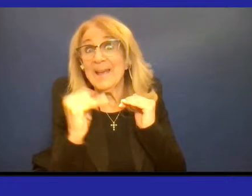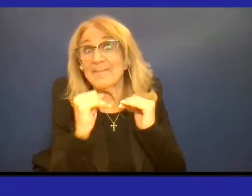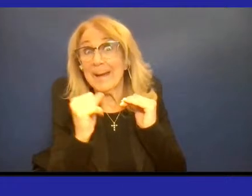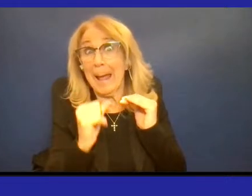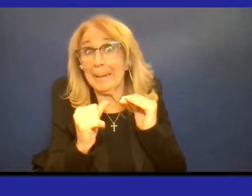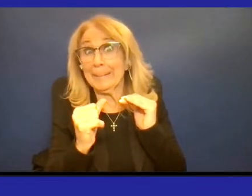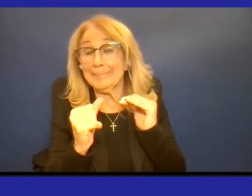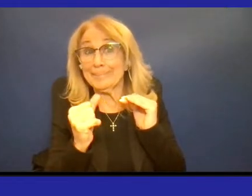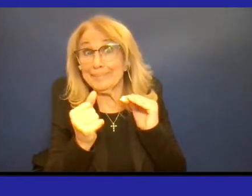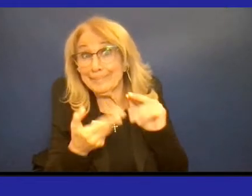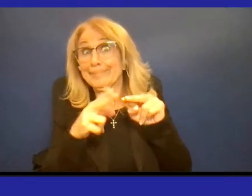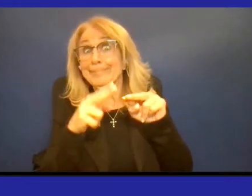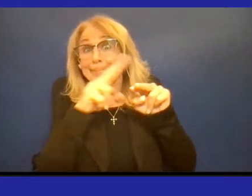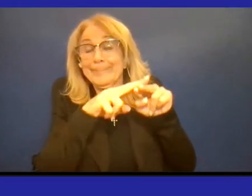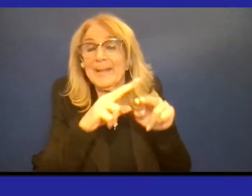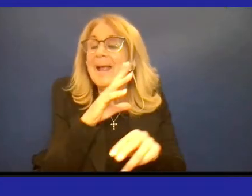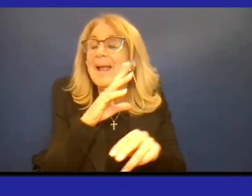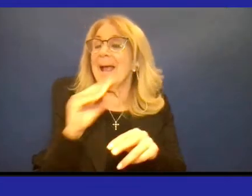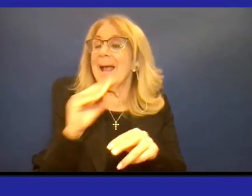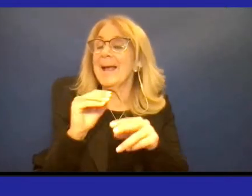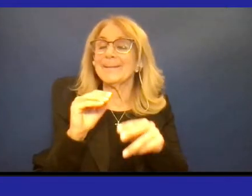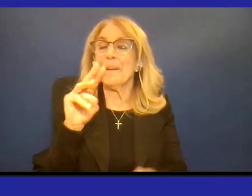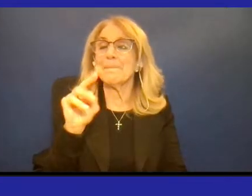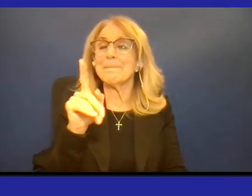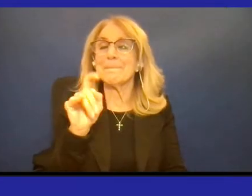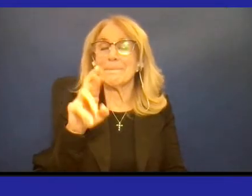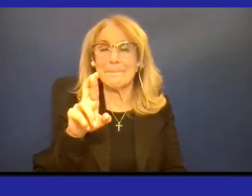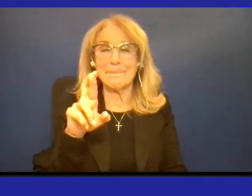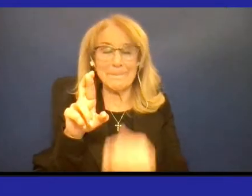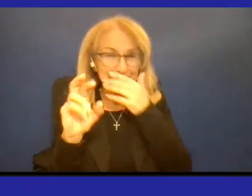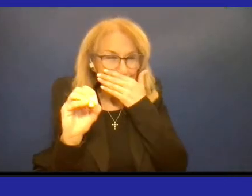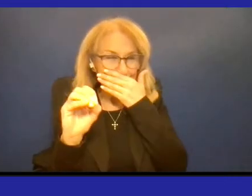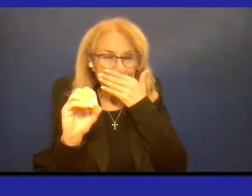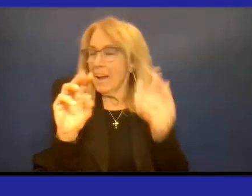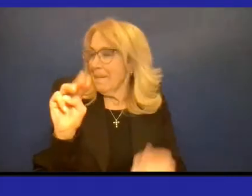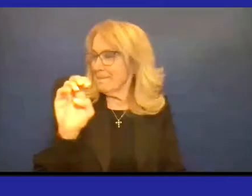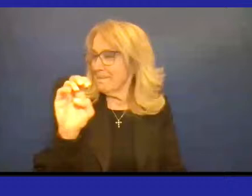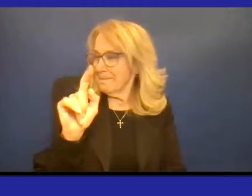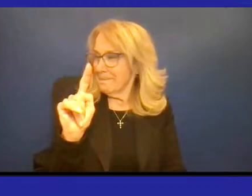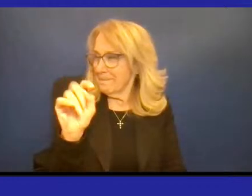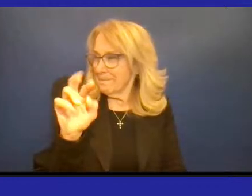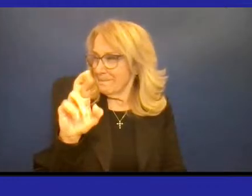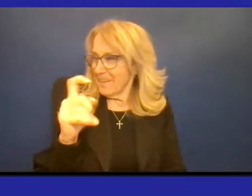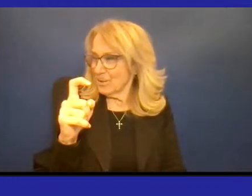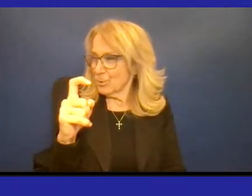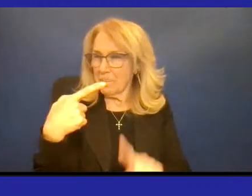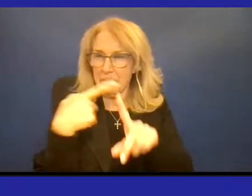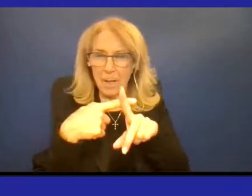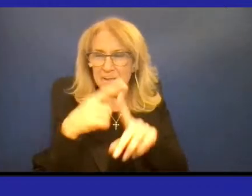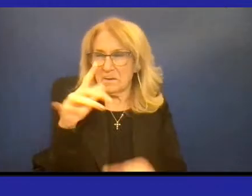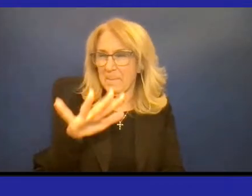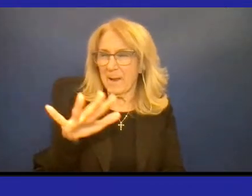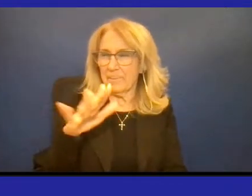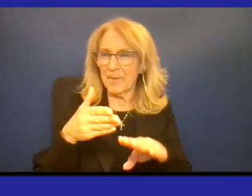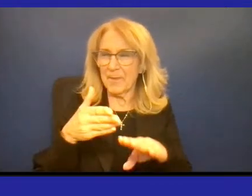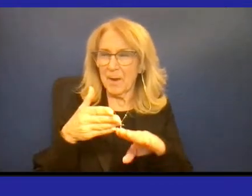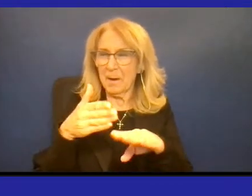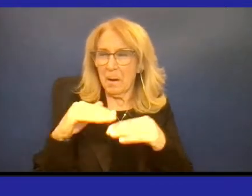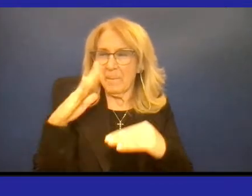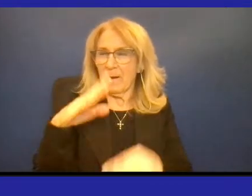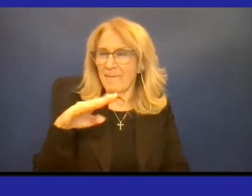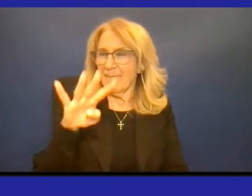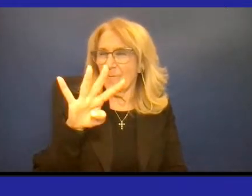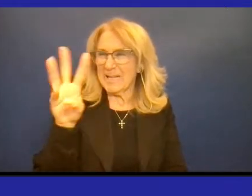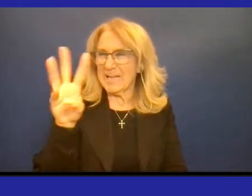Metro Plus spend, that still remains a little bit below target at about 40.6% against the 45% target. This is